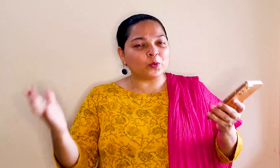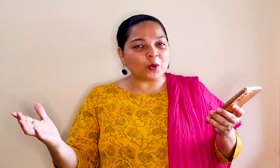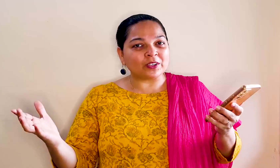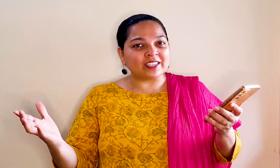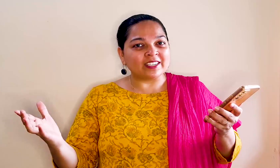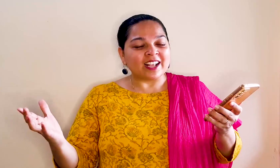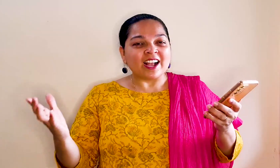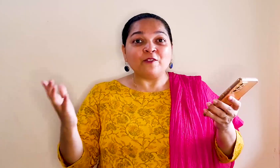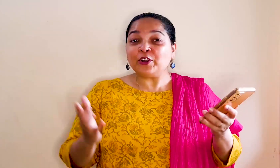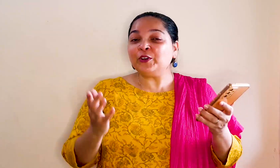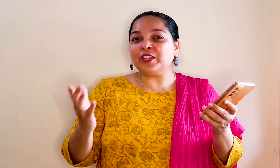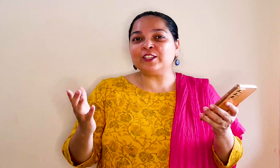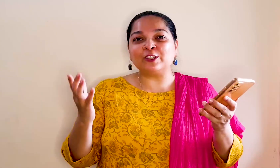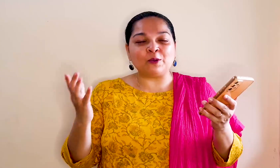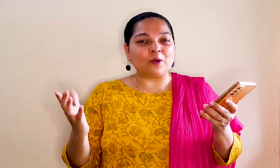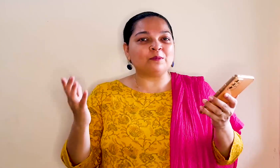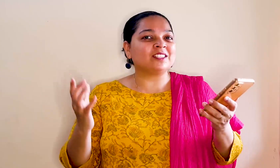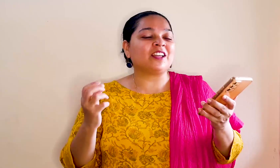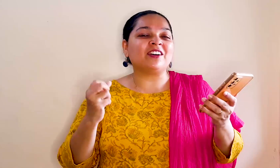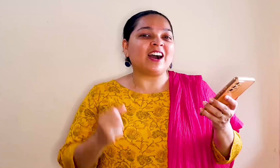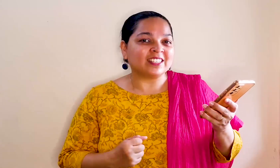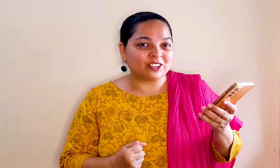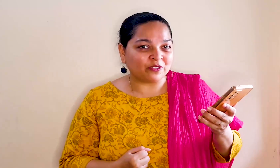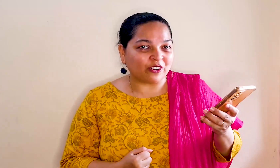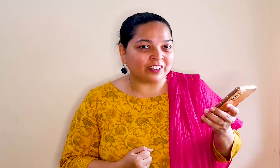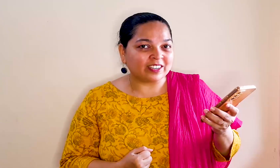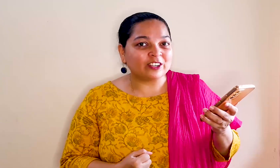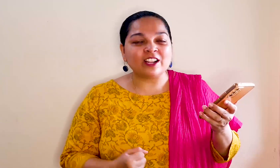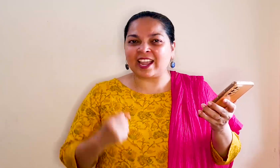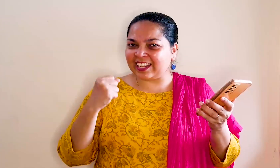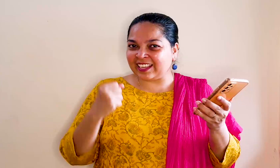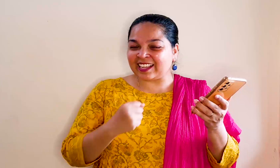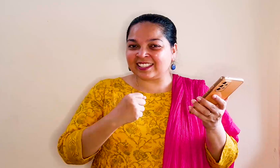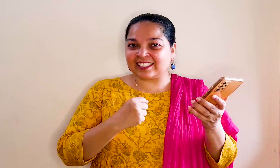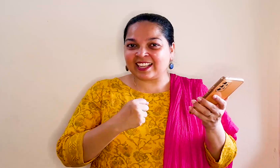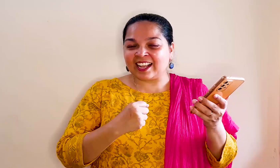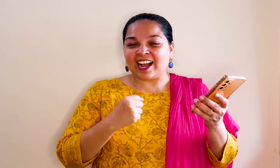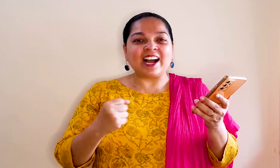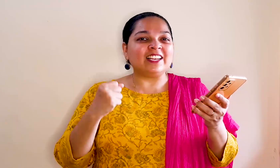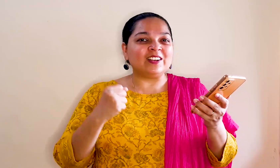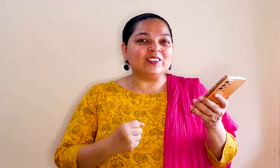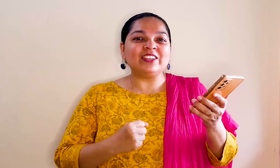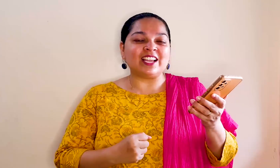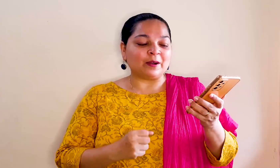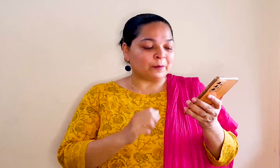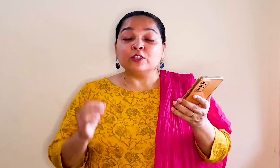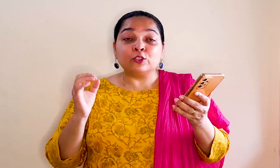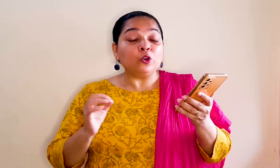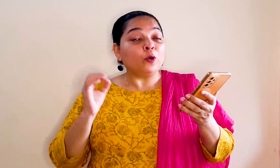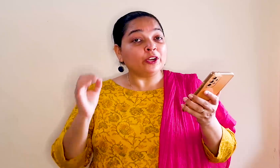you want? What do you think Solomon must have asked for? Any guess?